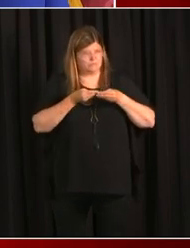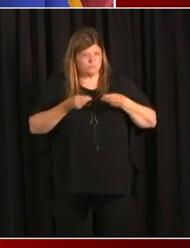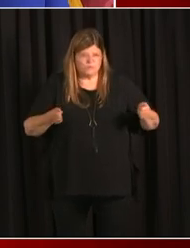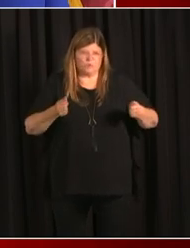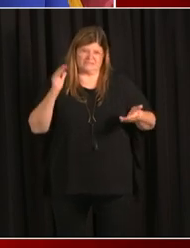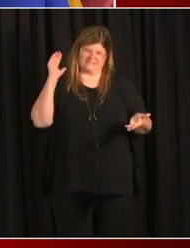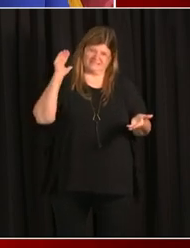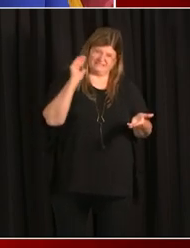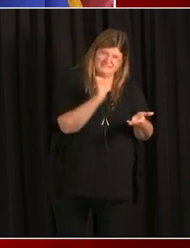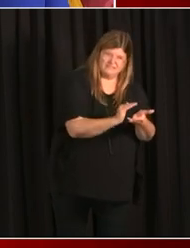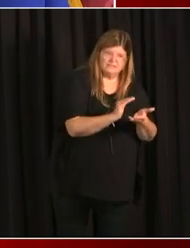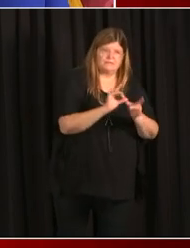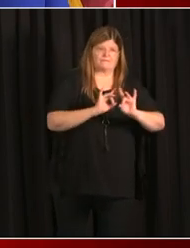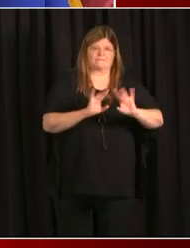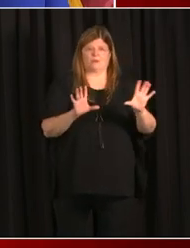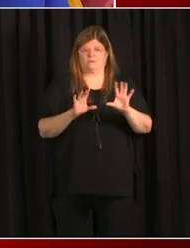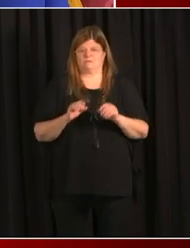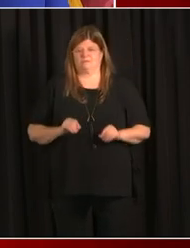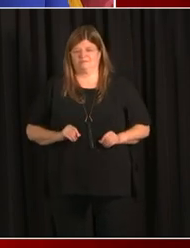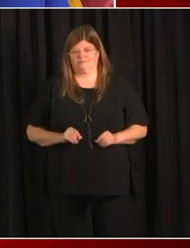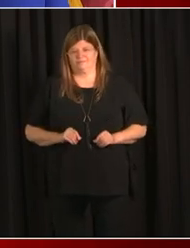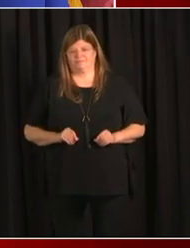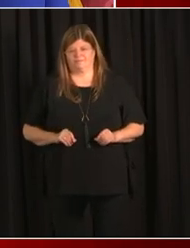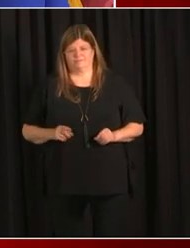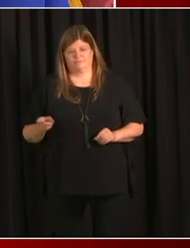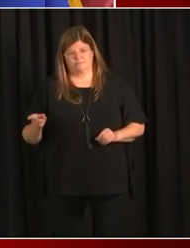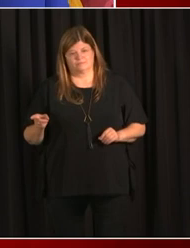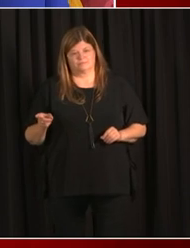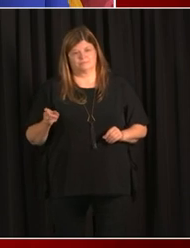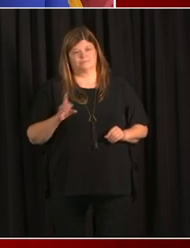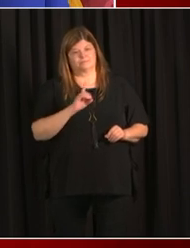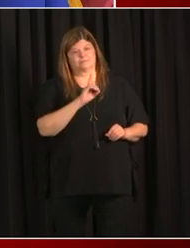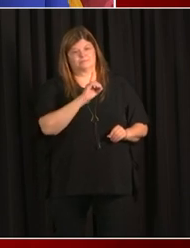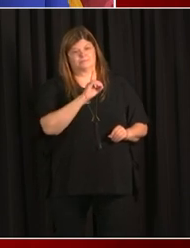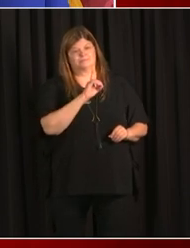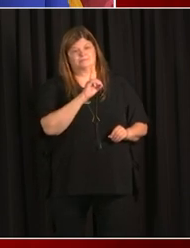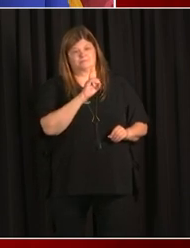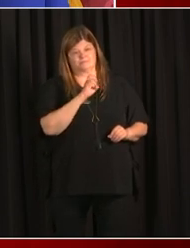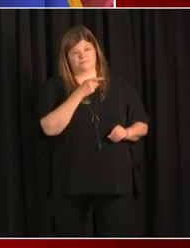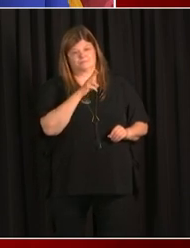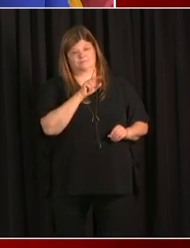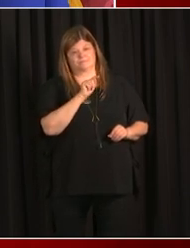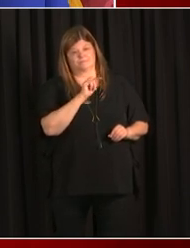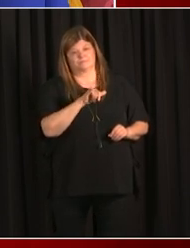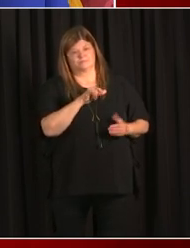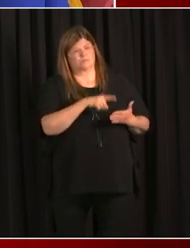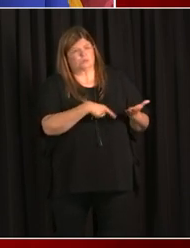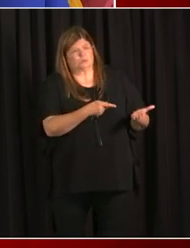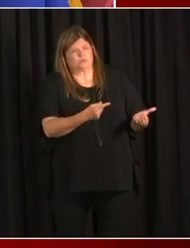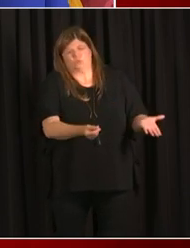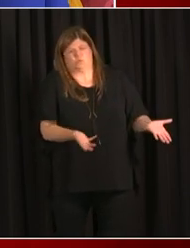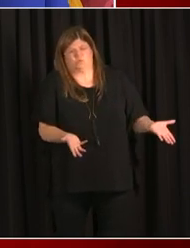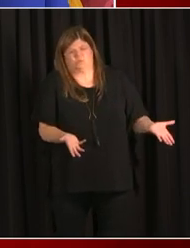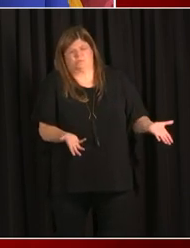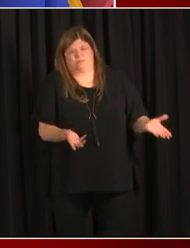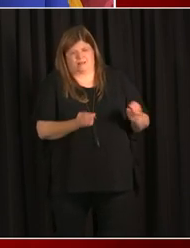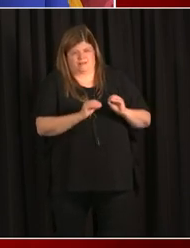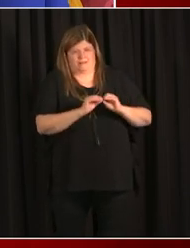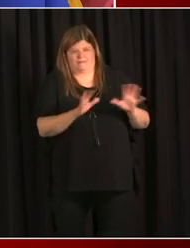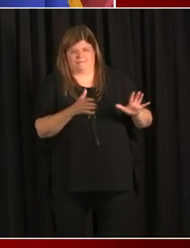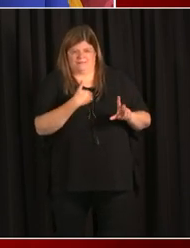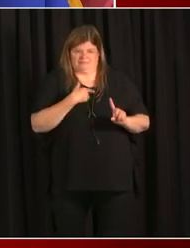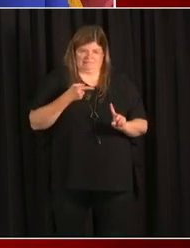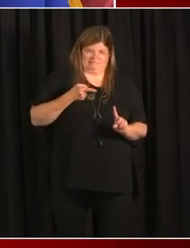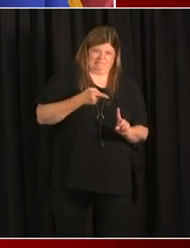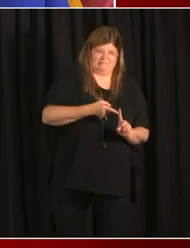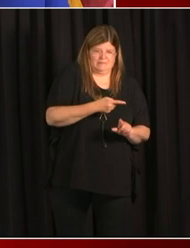in our community. And as a deputy mayor, what can you do? I mean, you talk about housing, health. Obviously, you've got a certain